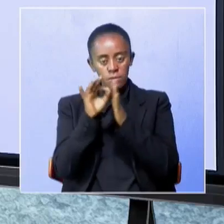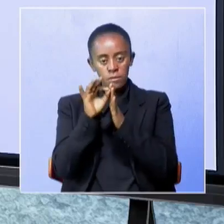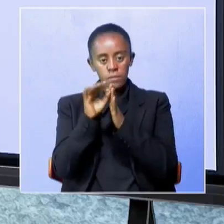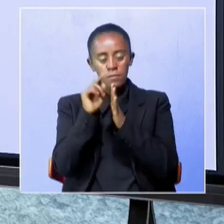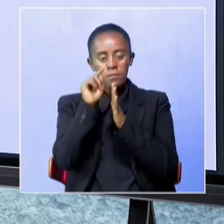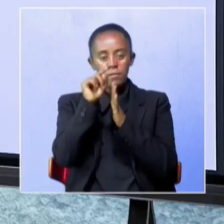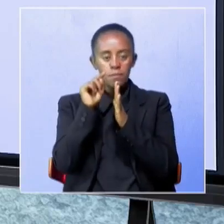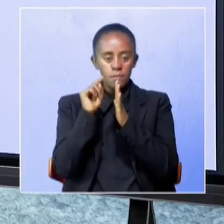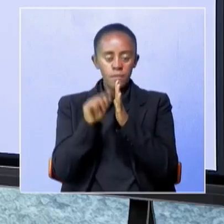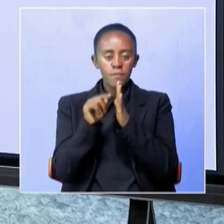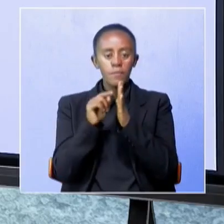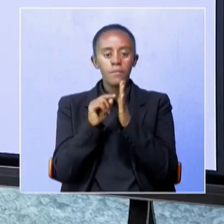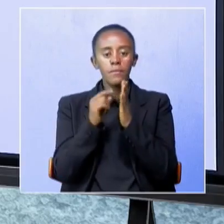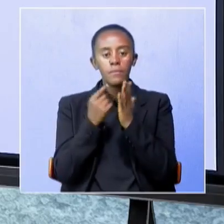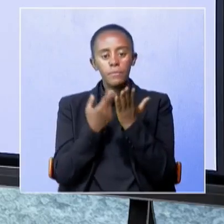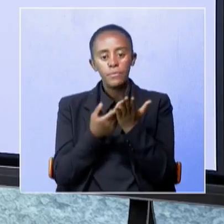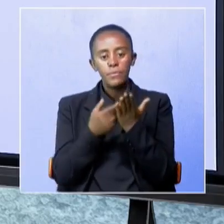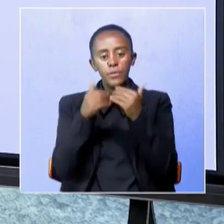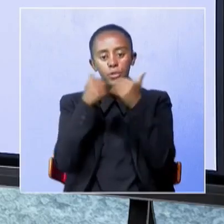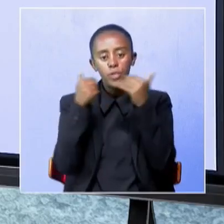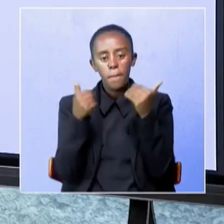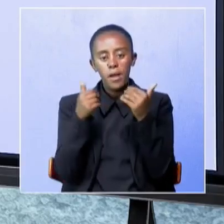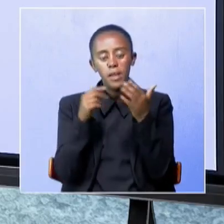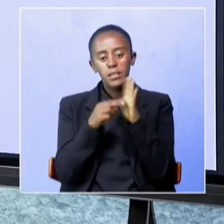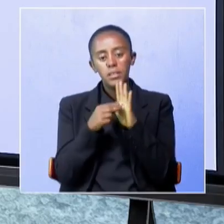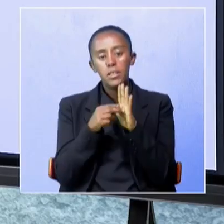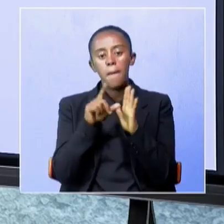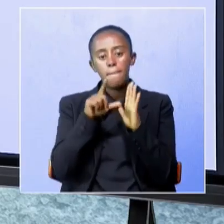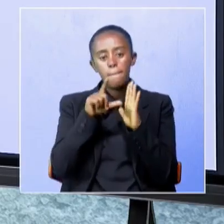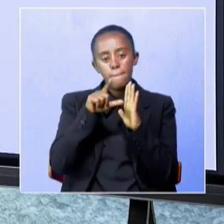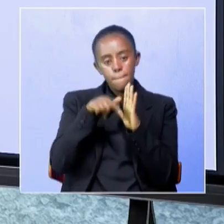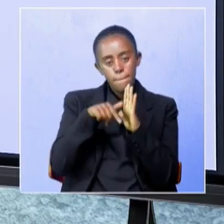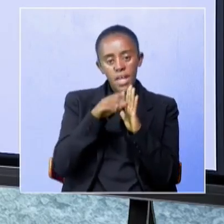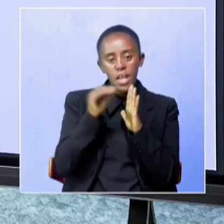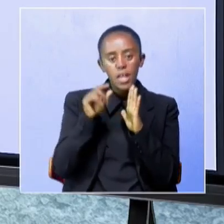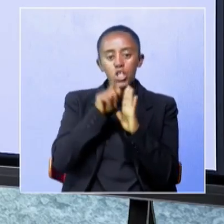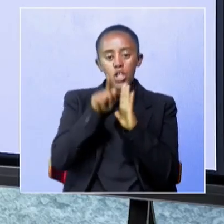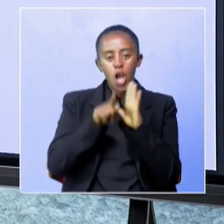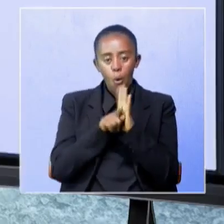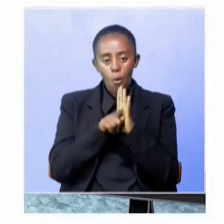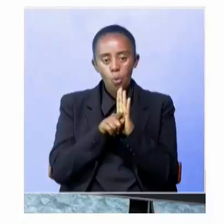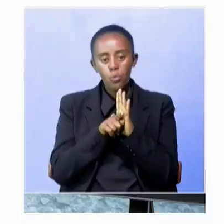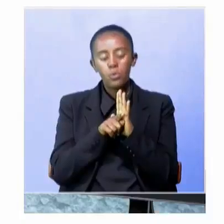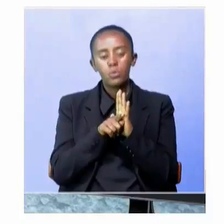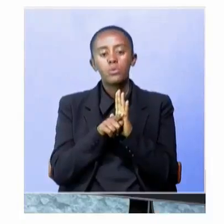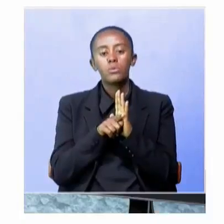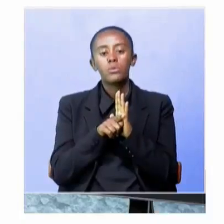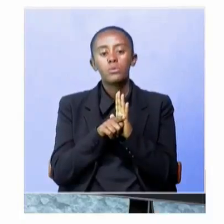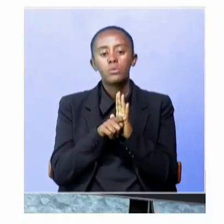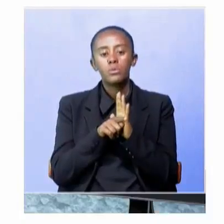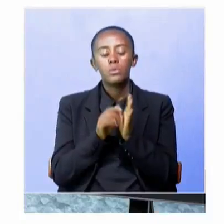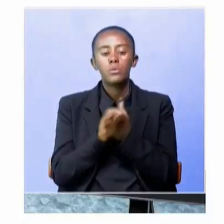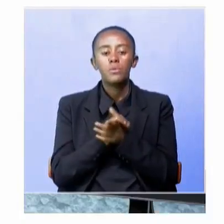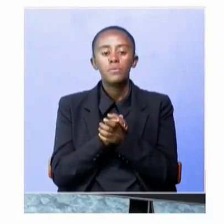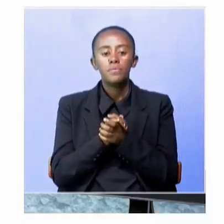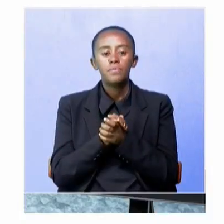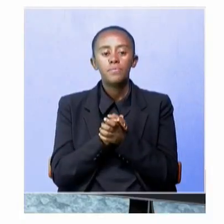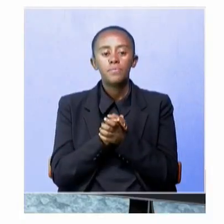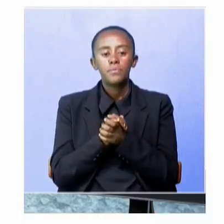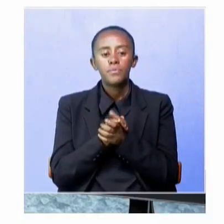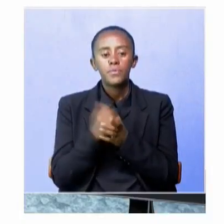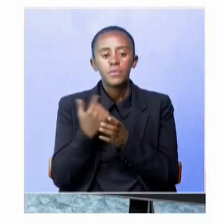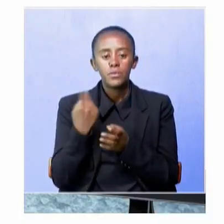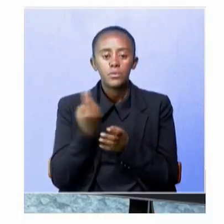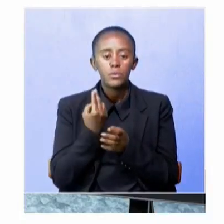what? Colon to separate the minutes and the hour. What else? We also use it